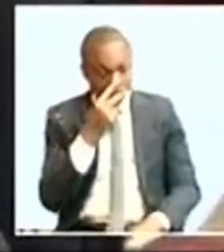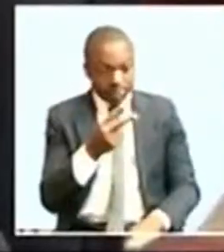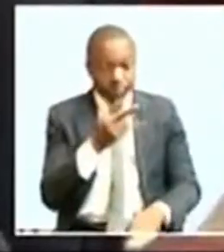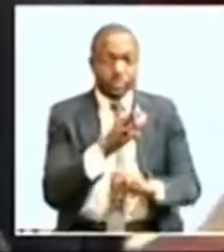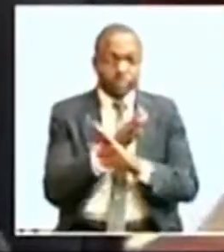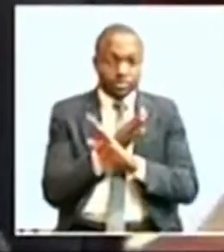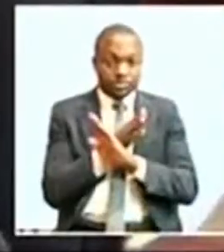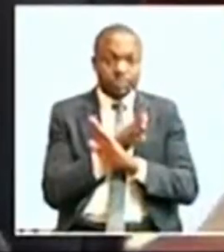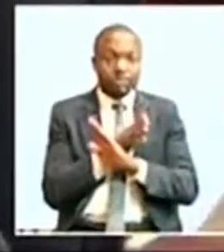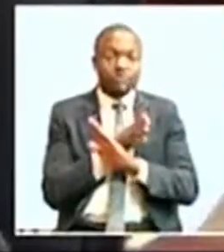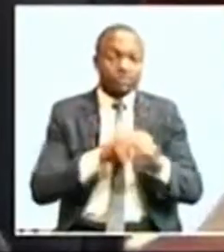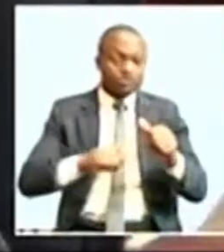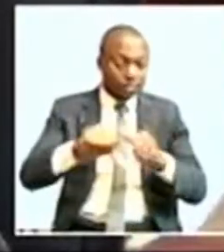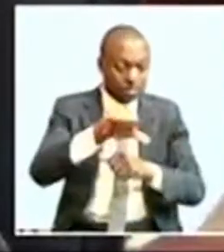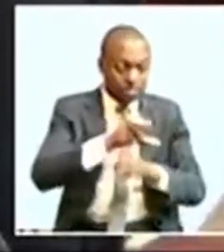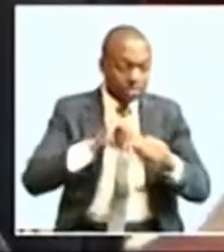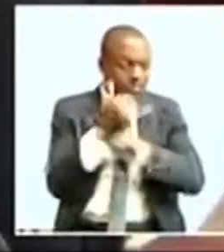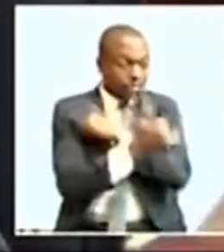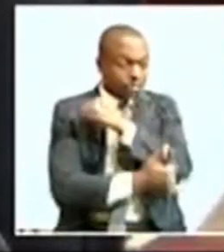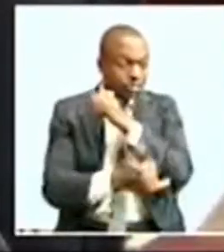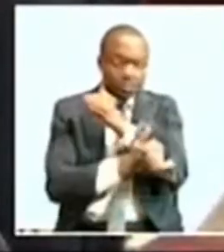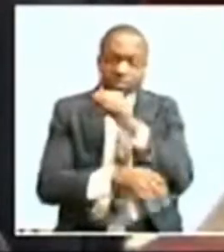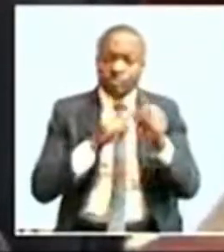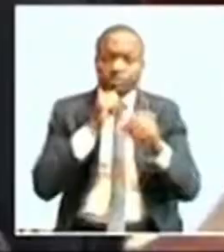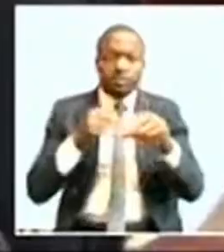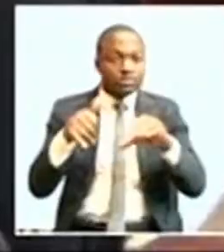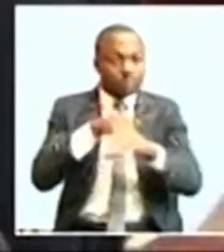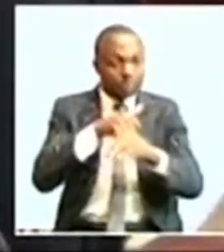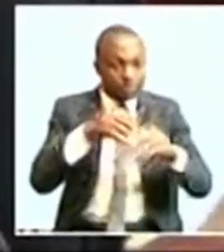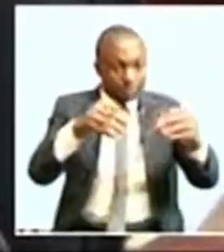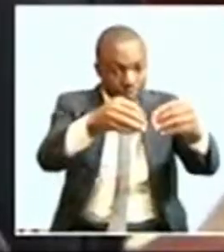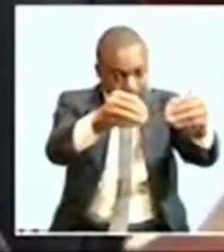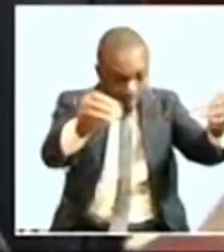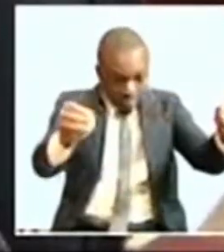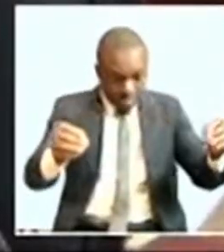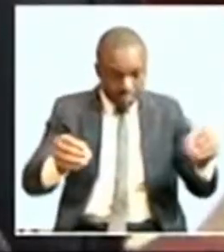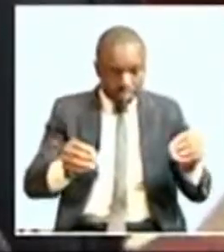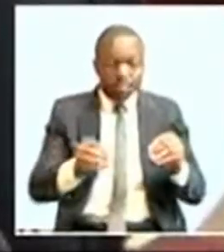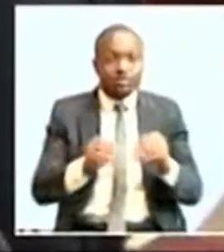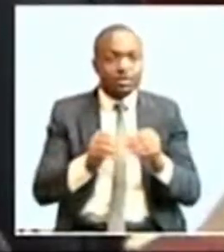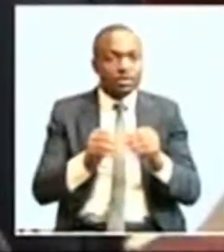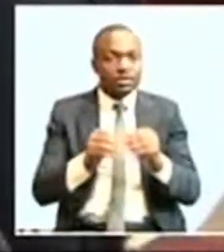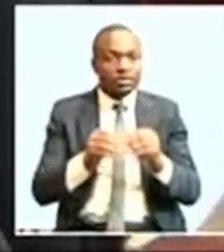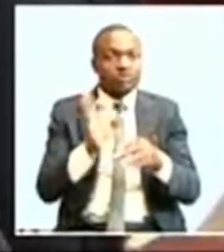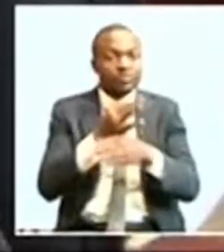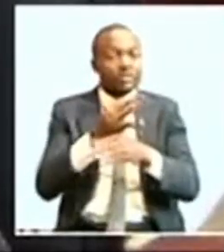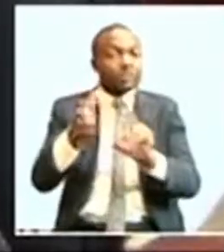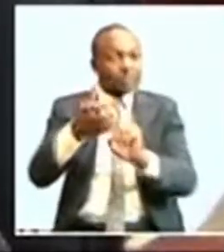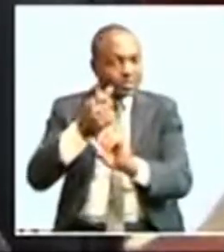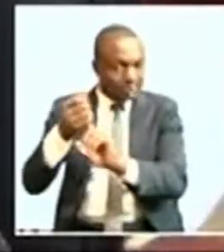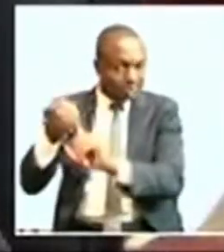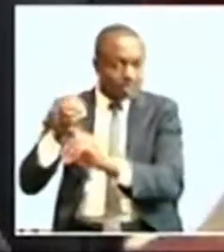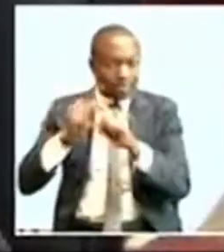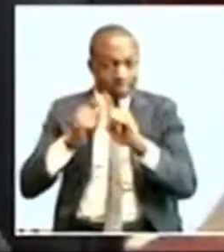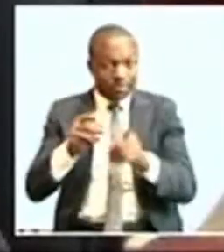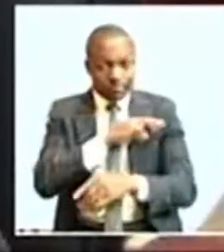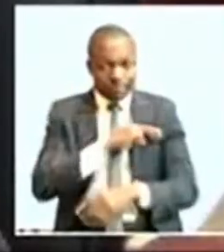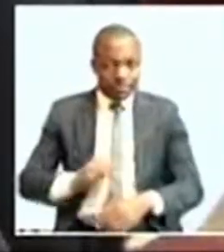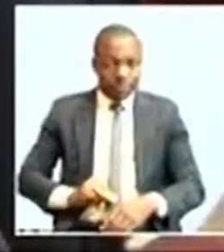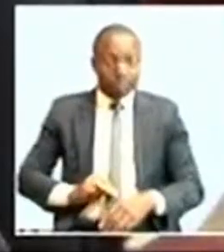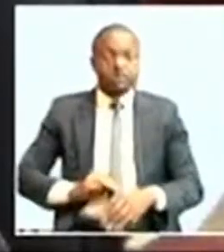Zambia is a landlocked country and not directly involved in marine capture fishing, however, it's a member of the World